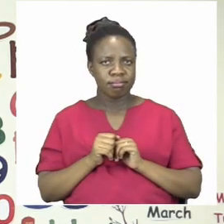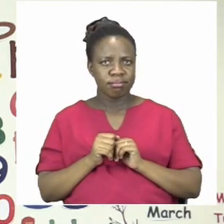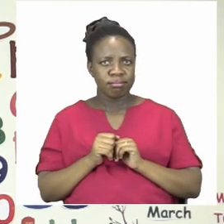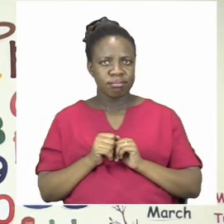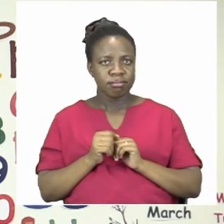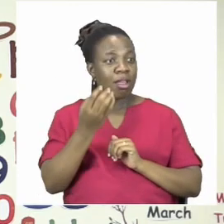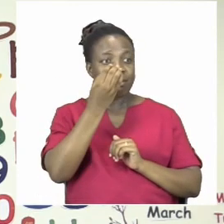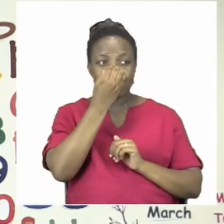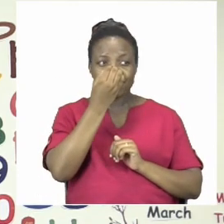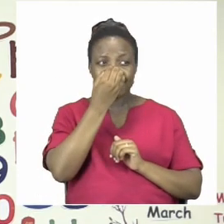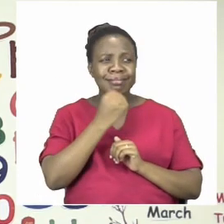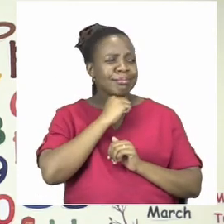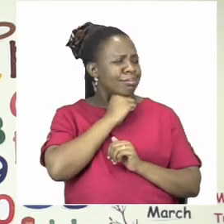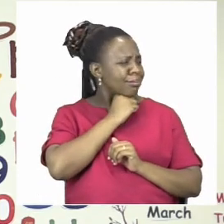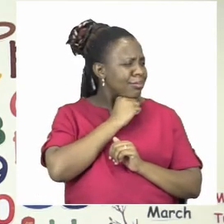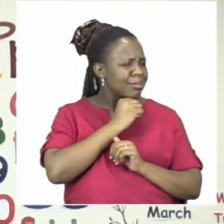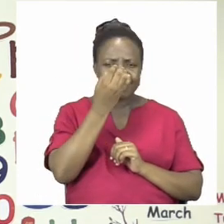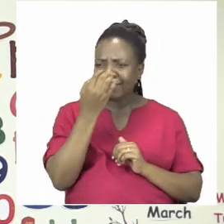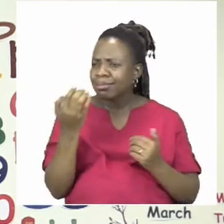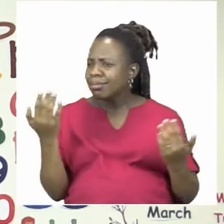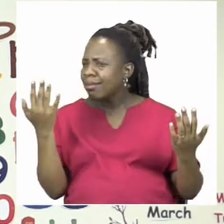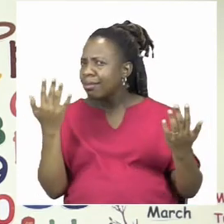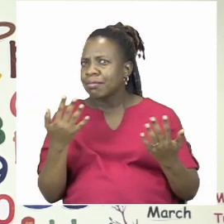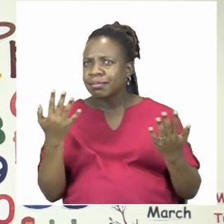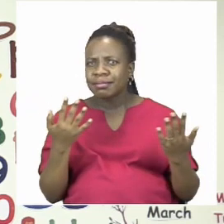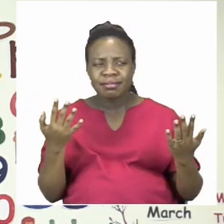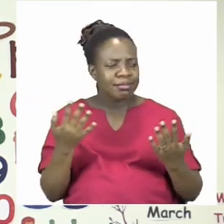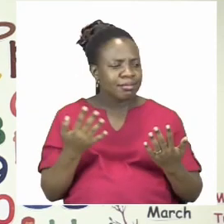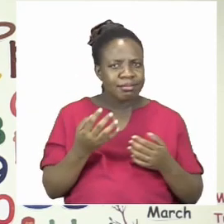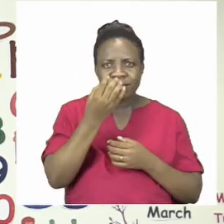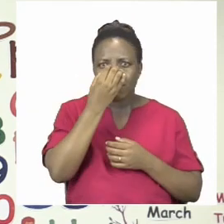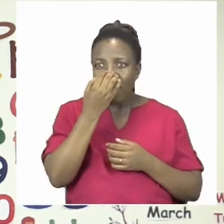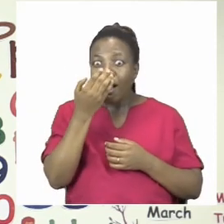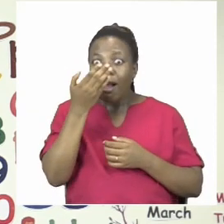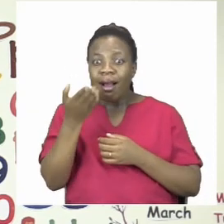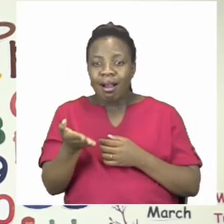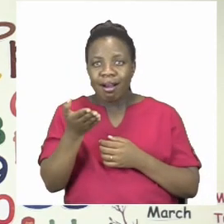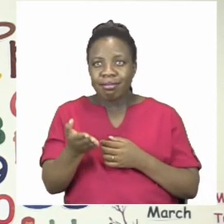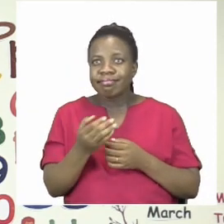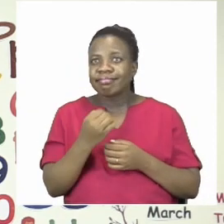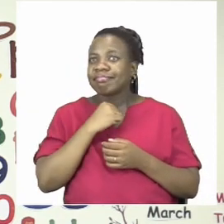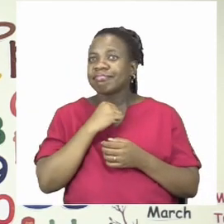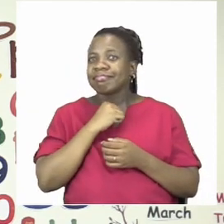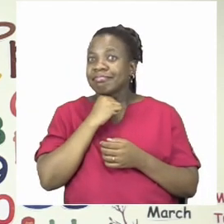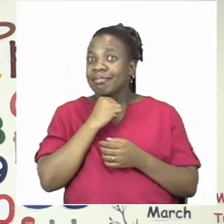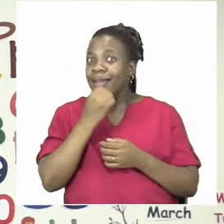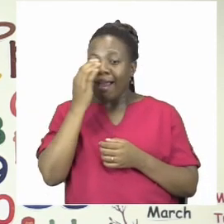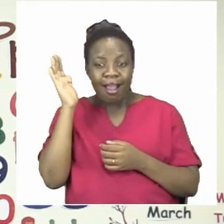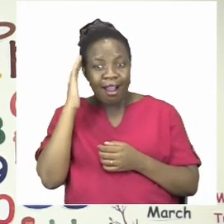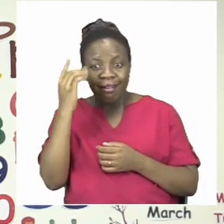go. Zoshi! Zoshi, where are you? Oh, there you